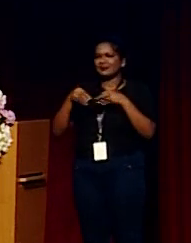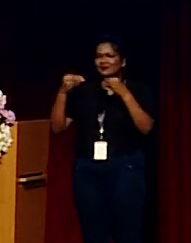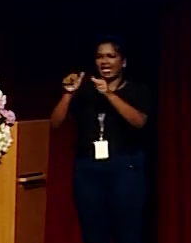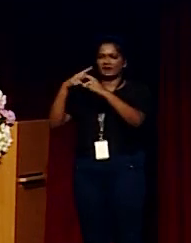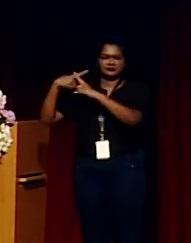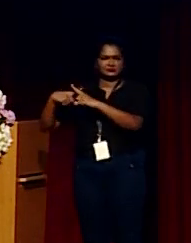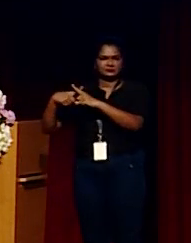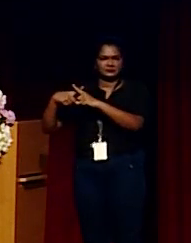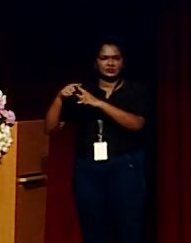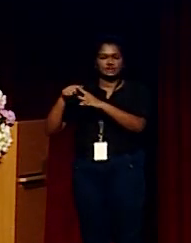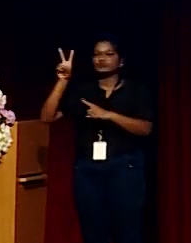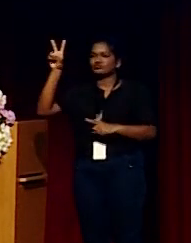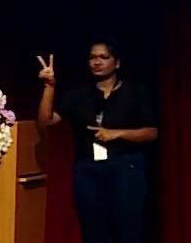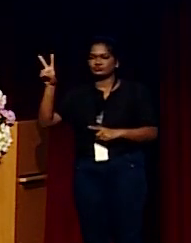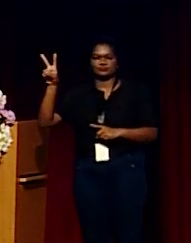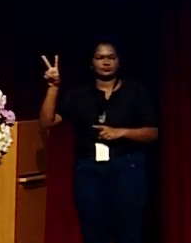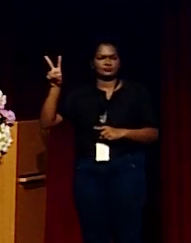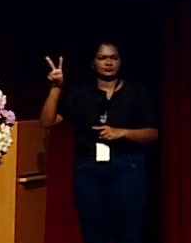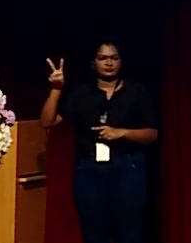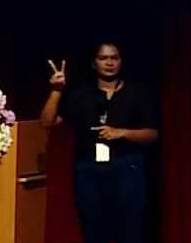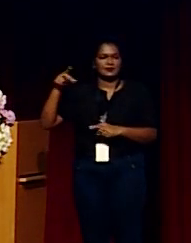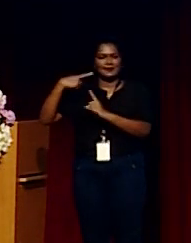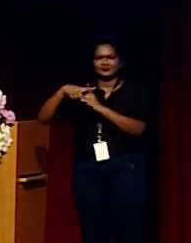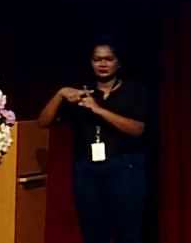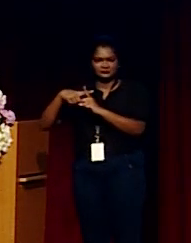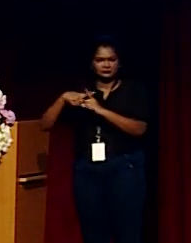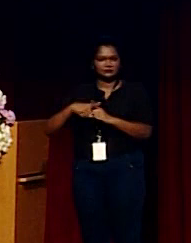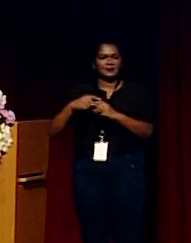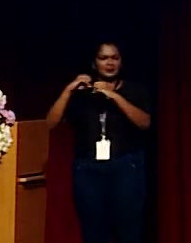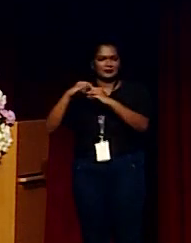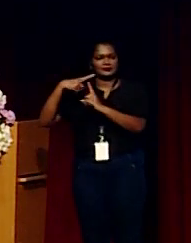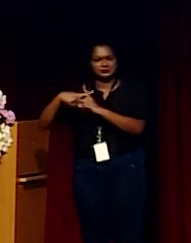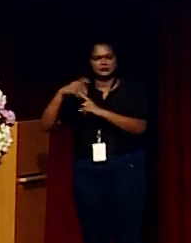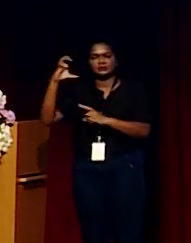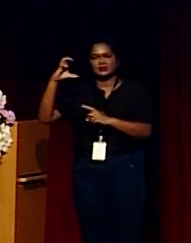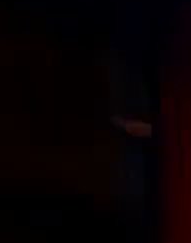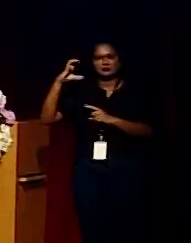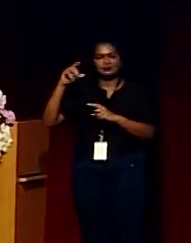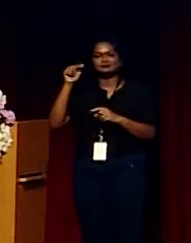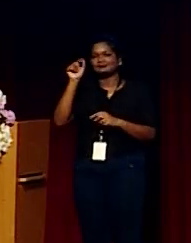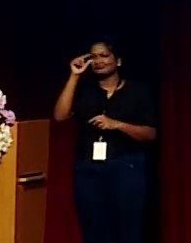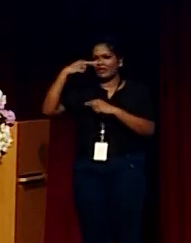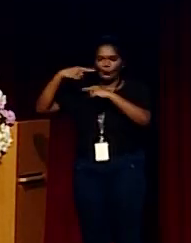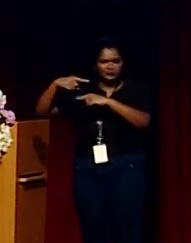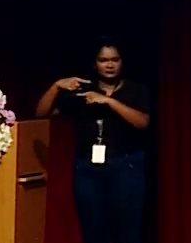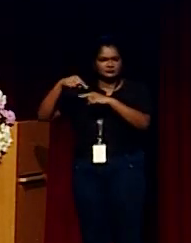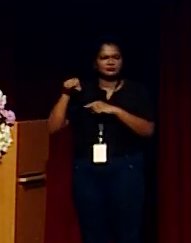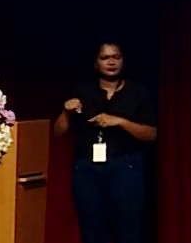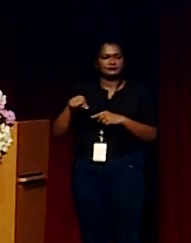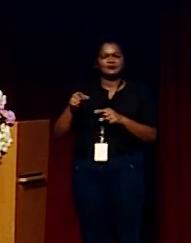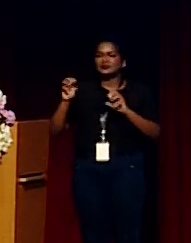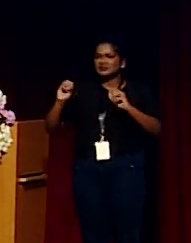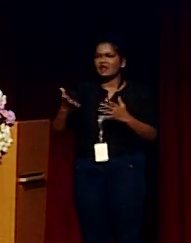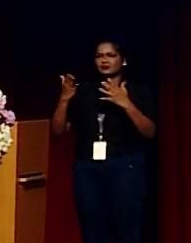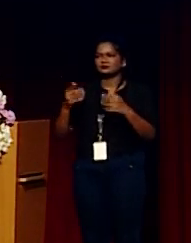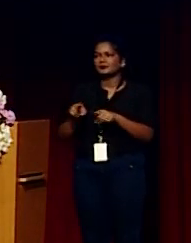squared, for instance. Here you go, there it is, plus b plus c equals, I don't know. Let's start with